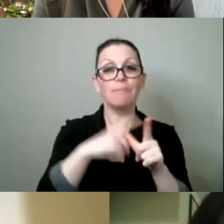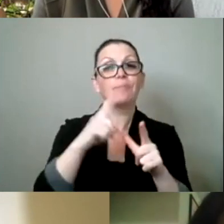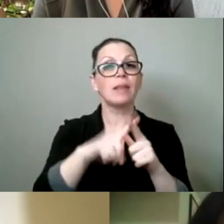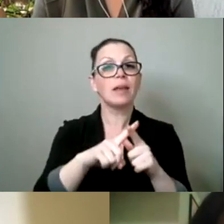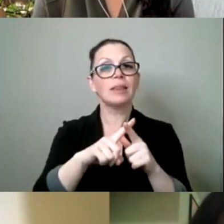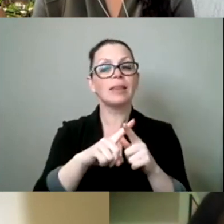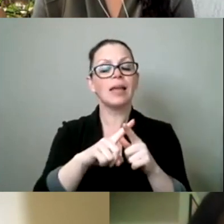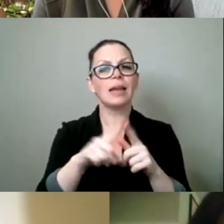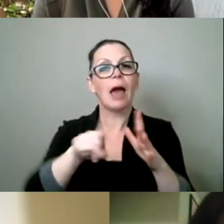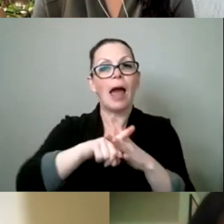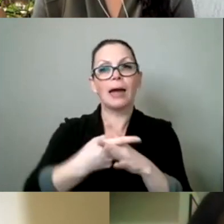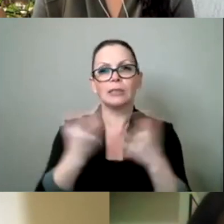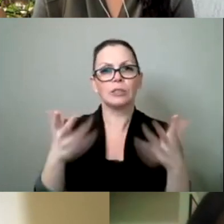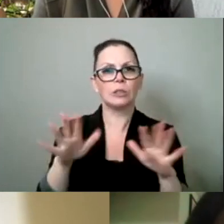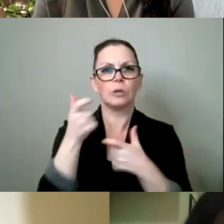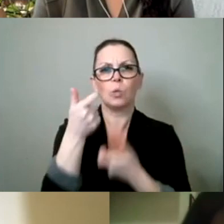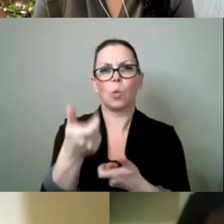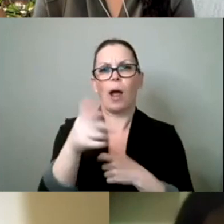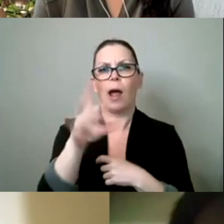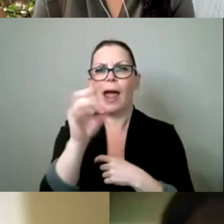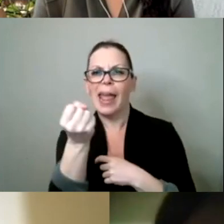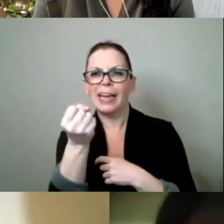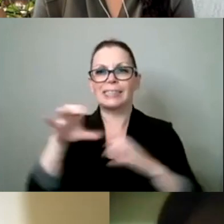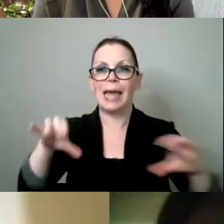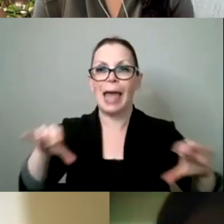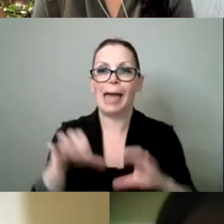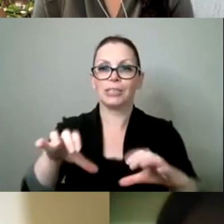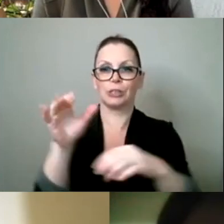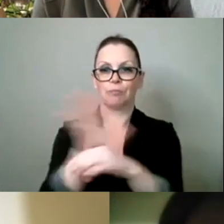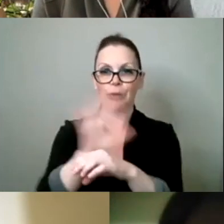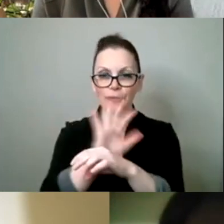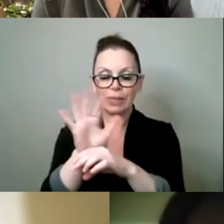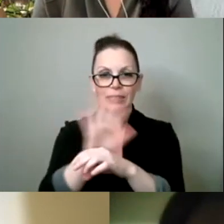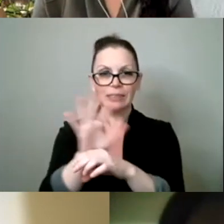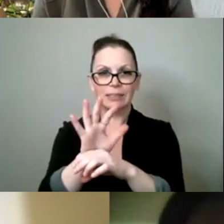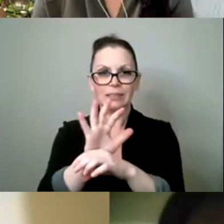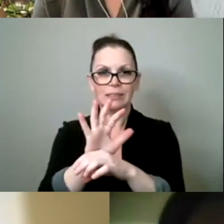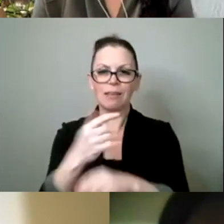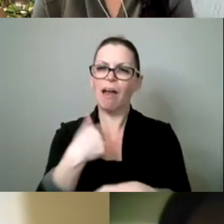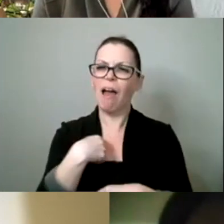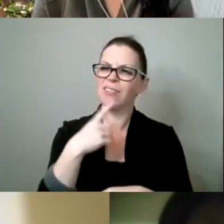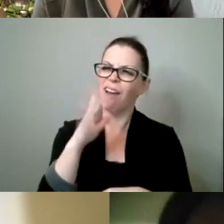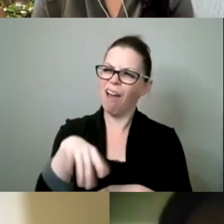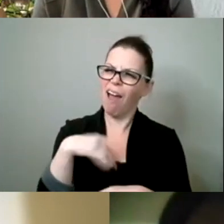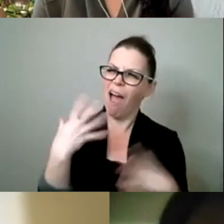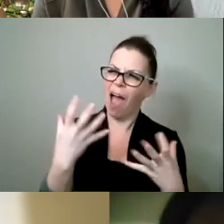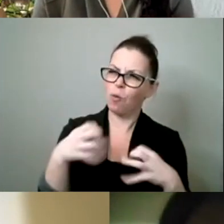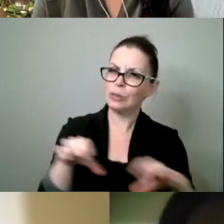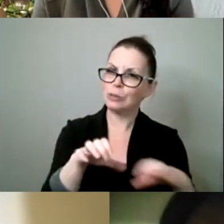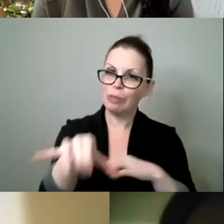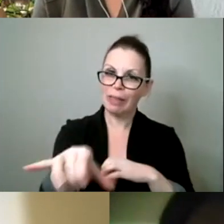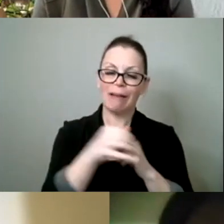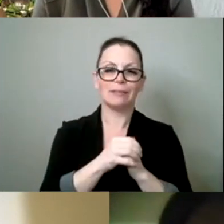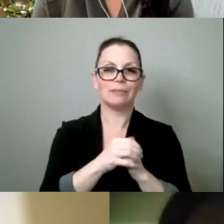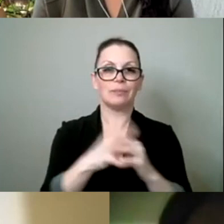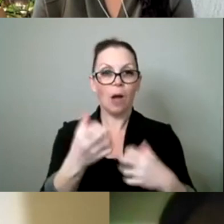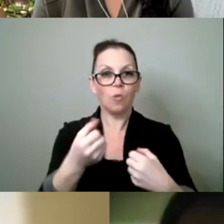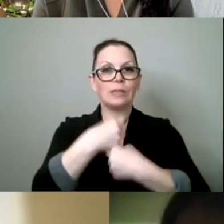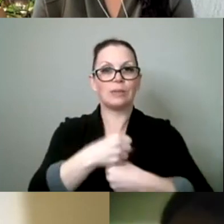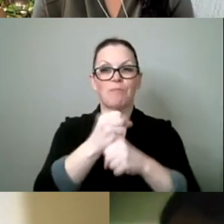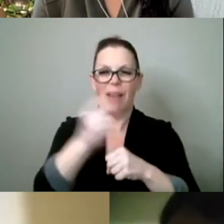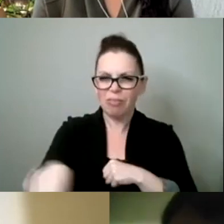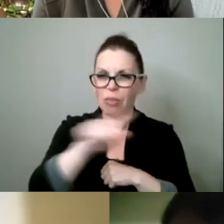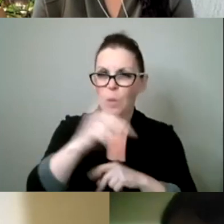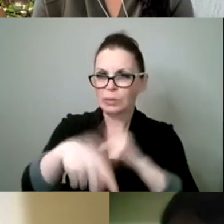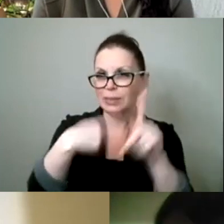started watching 80s action films, I said, I want to do that. I want to make those type